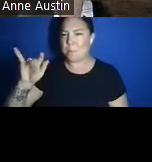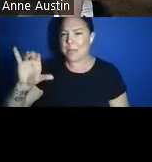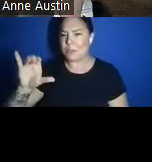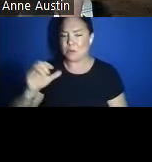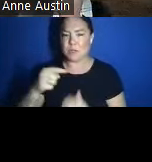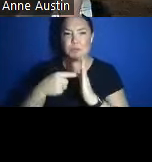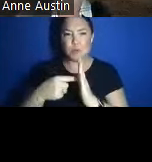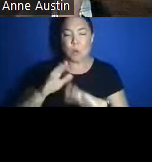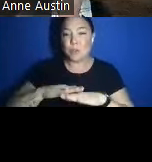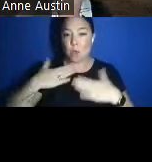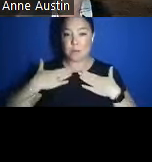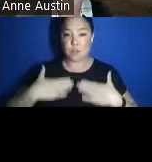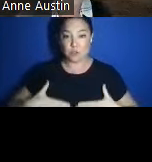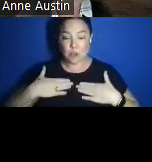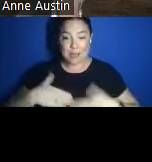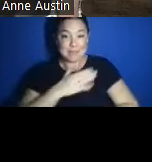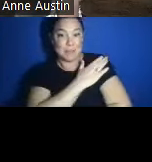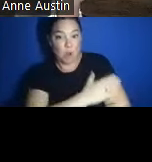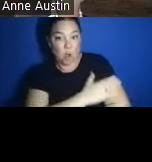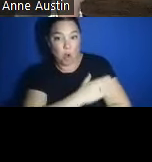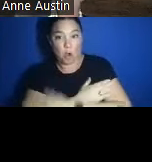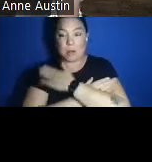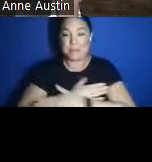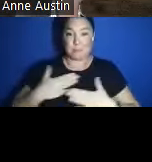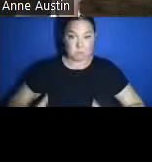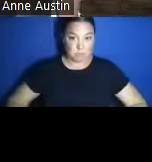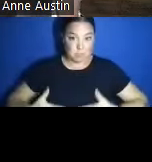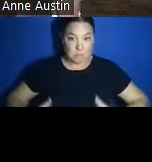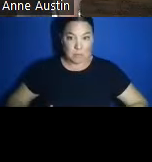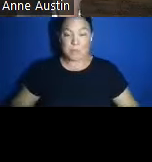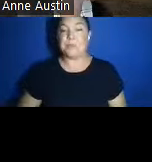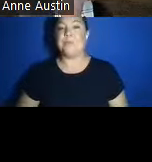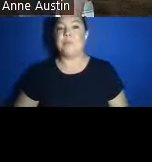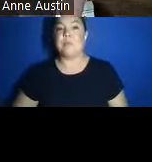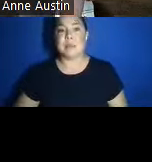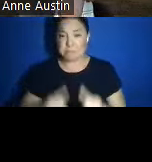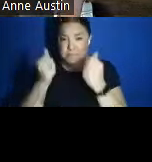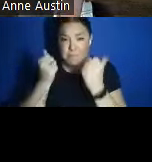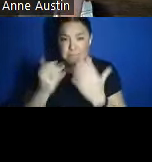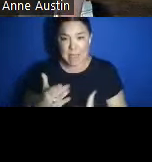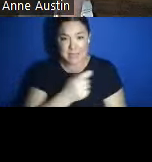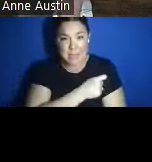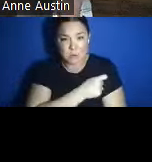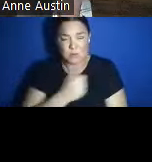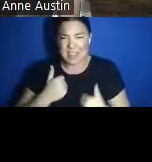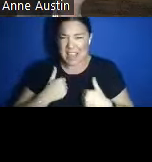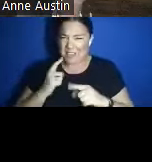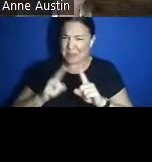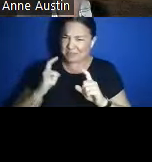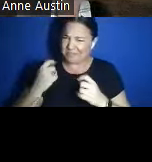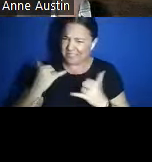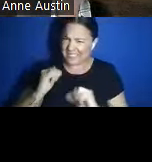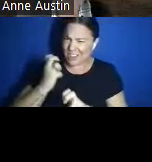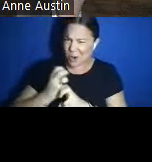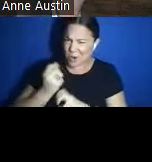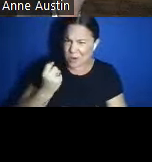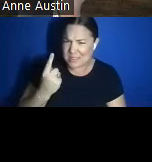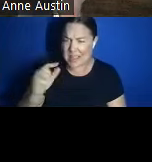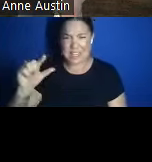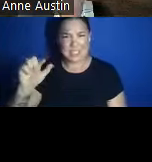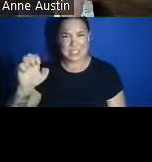thighs, abdomen, and or arms. And while plentiful, these tattoos had been difficult to understand. Their geometric